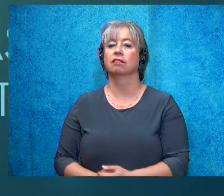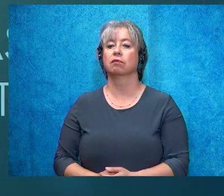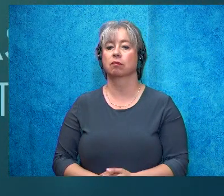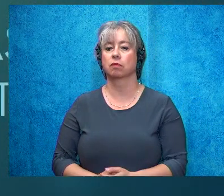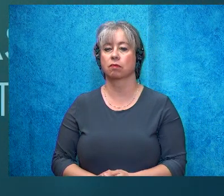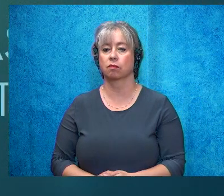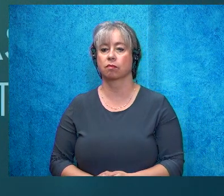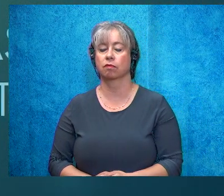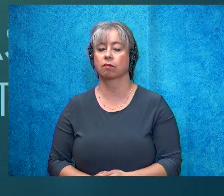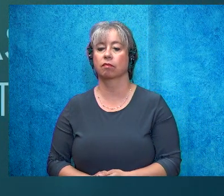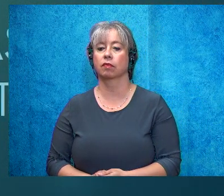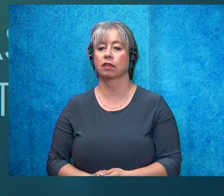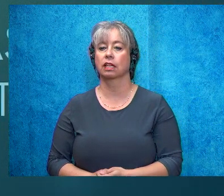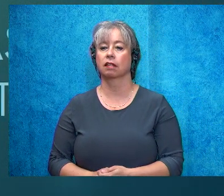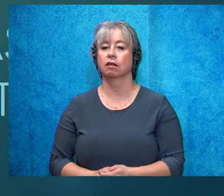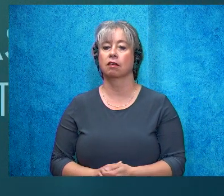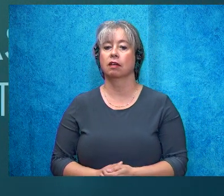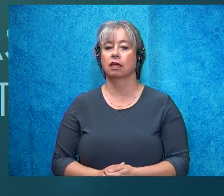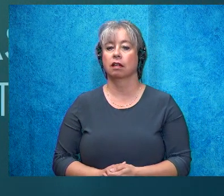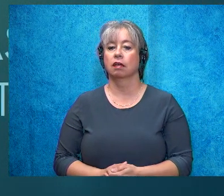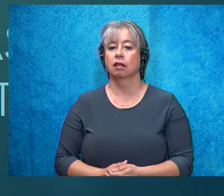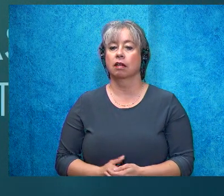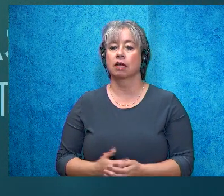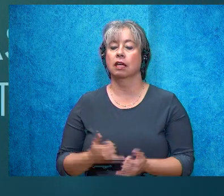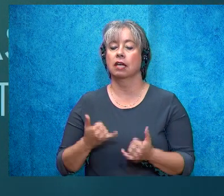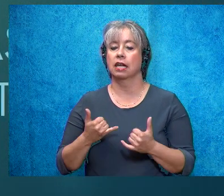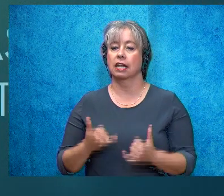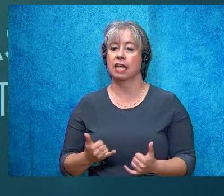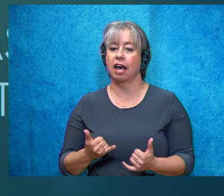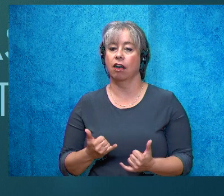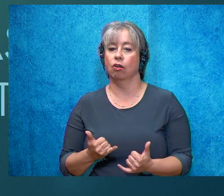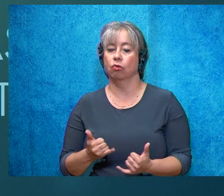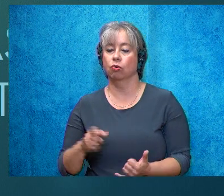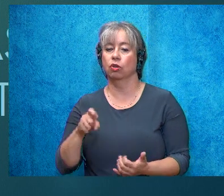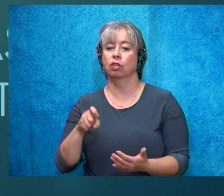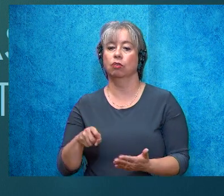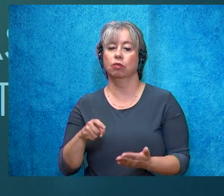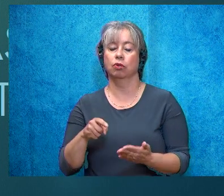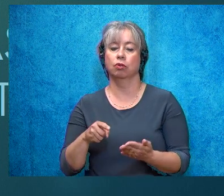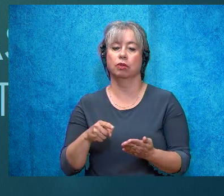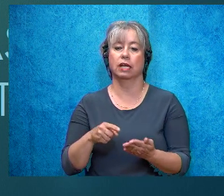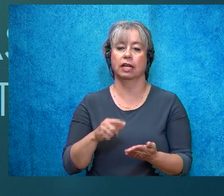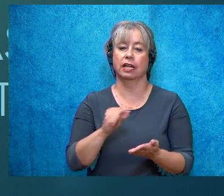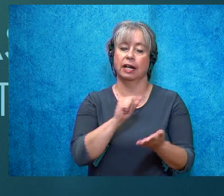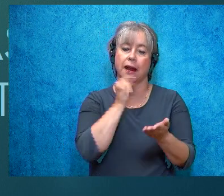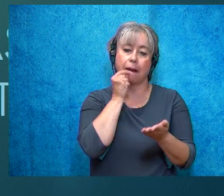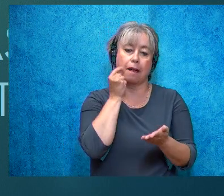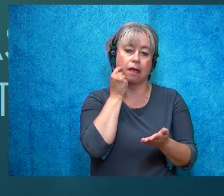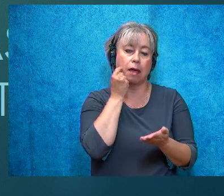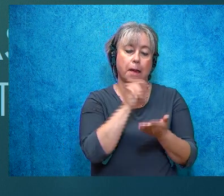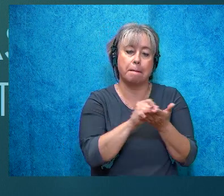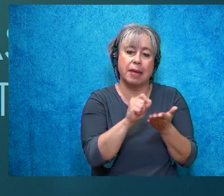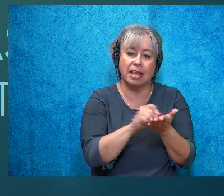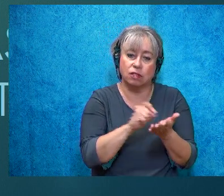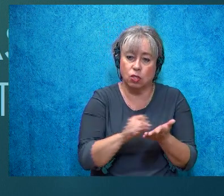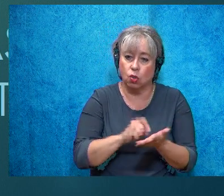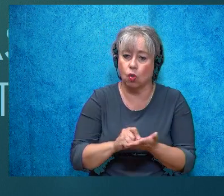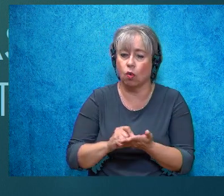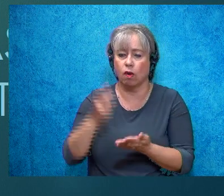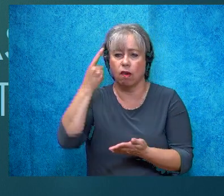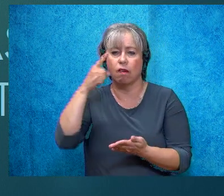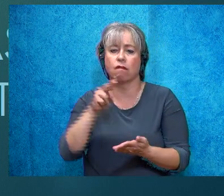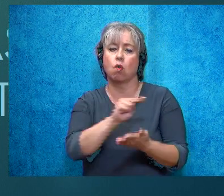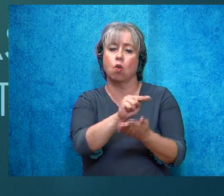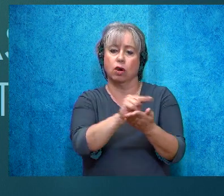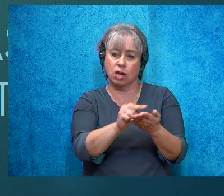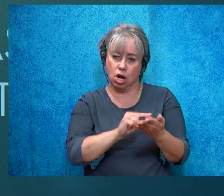So I would like for you to get a highlighter, a pencil. We're going to take some notes. If you don't have your packet with you,